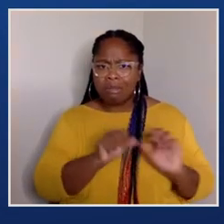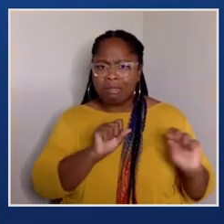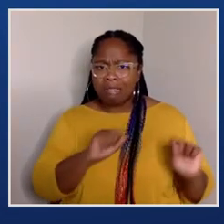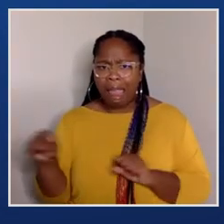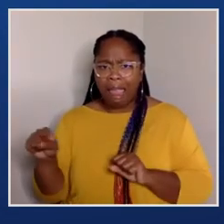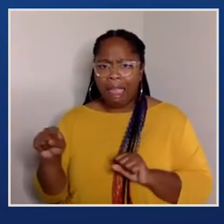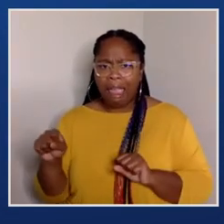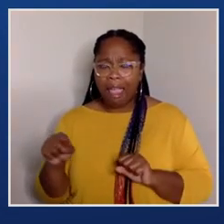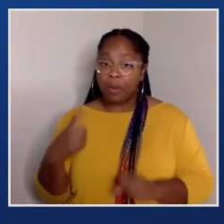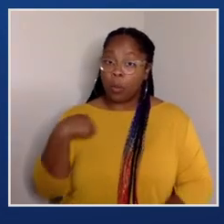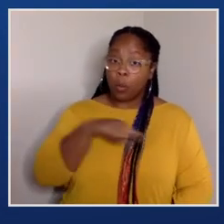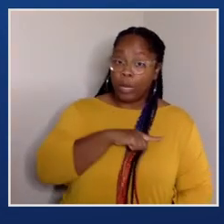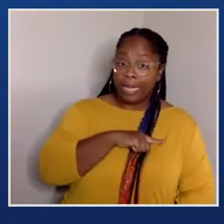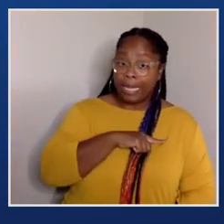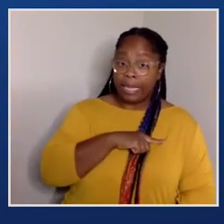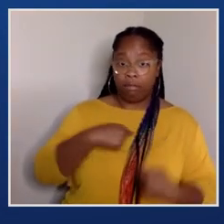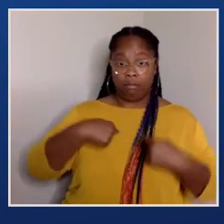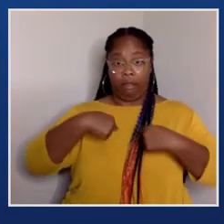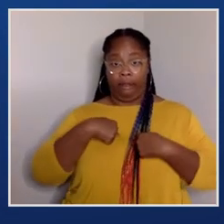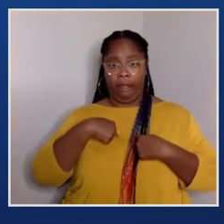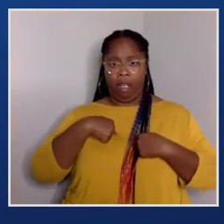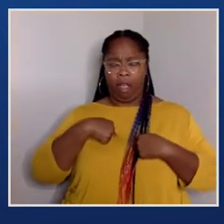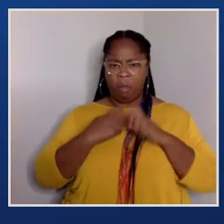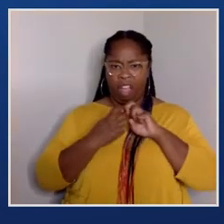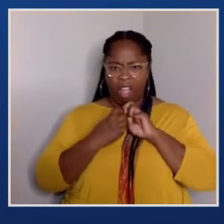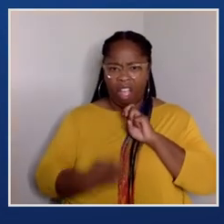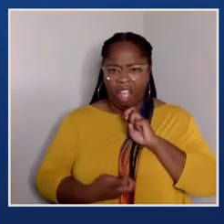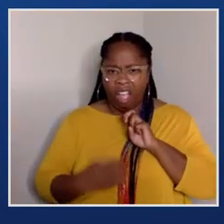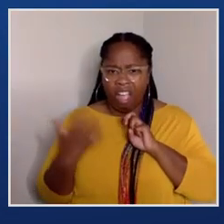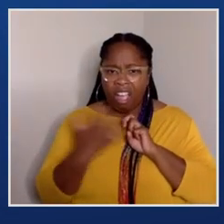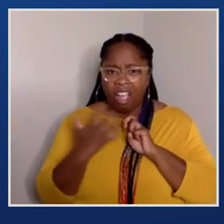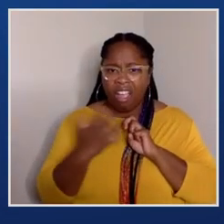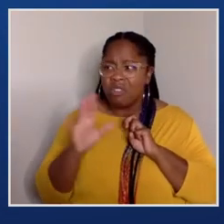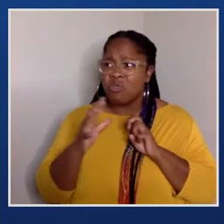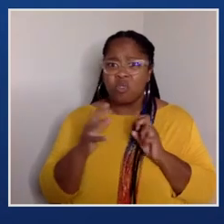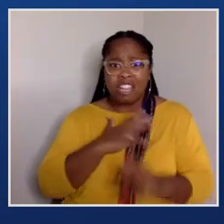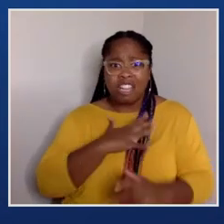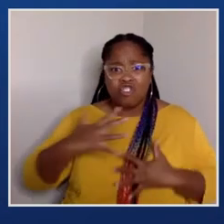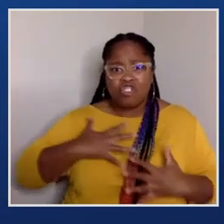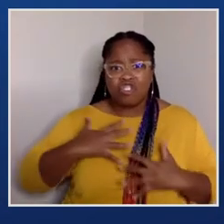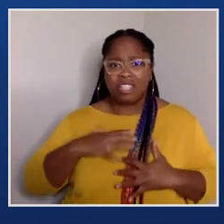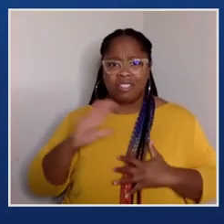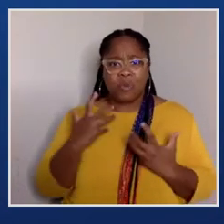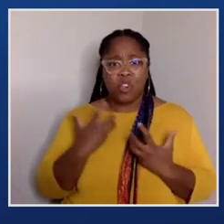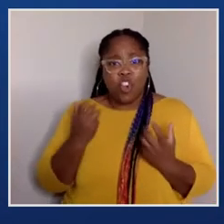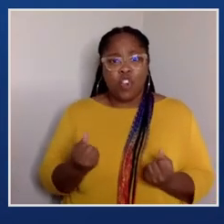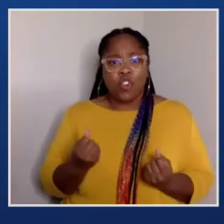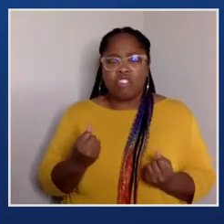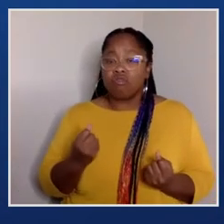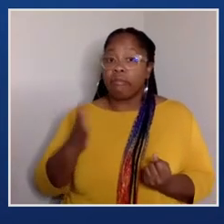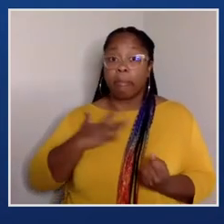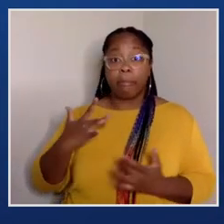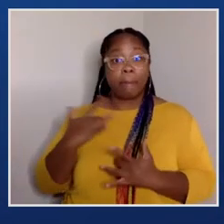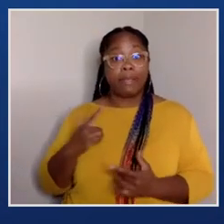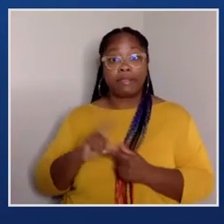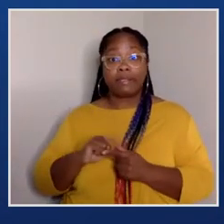I am amazed by your energy and your courage. I've often said, if we are going to get past our racial